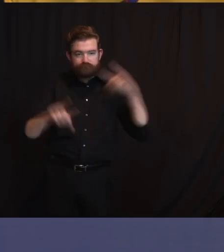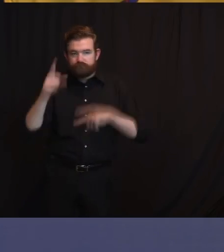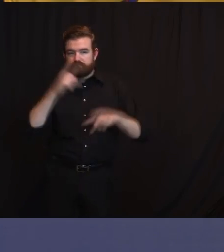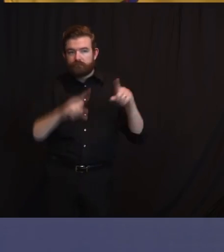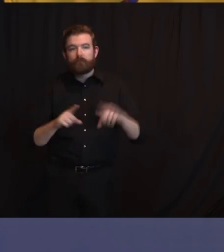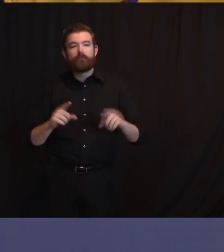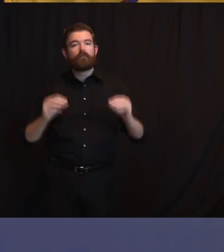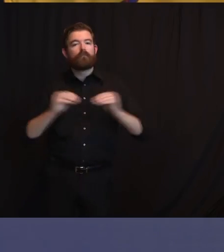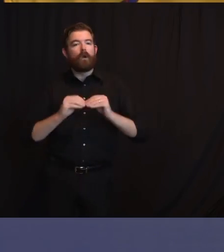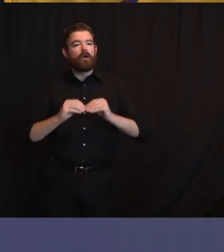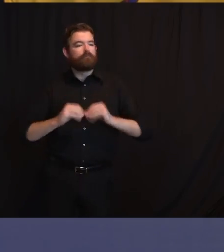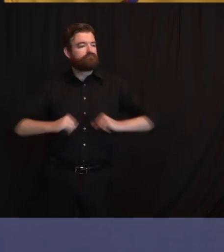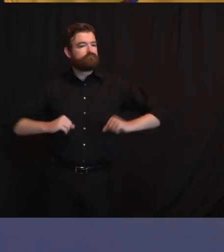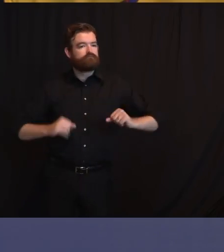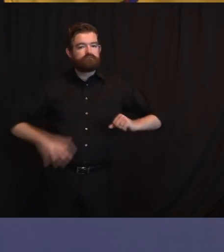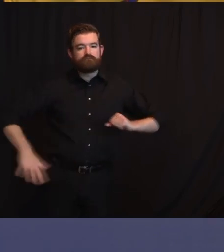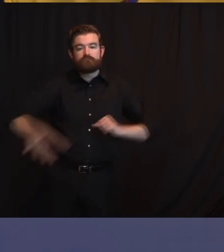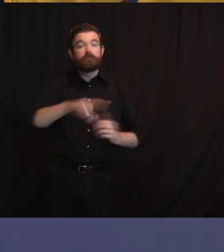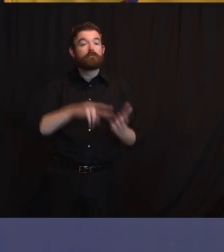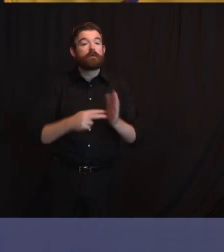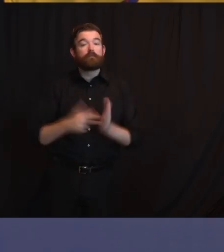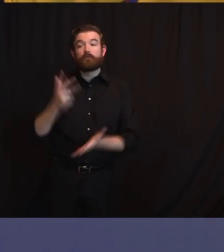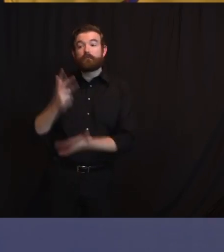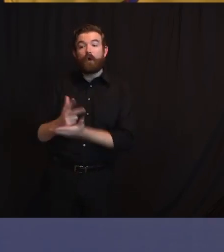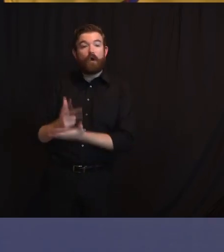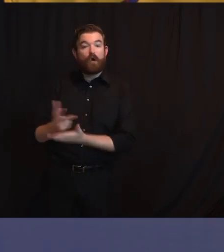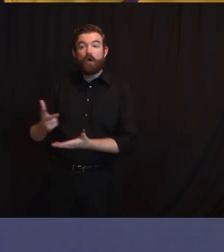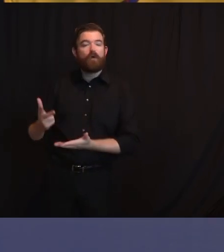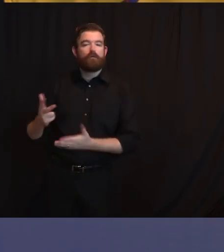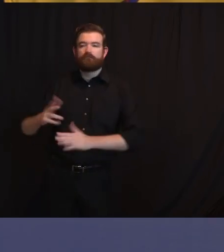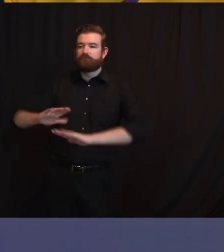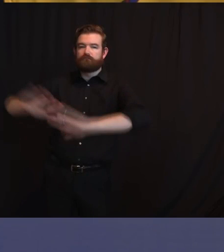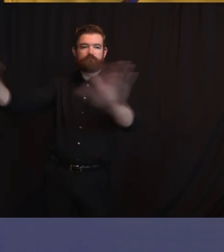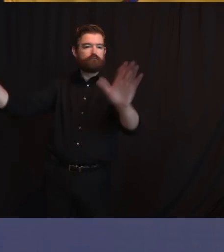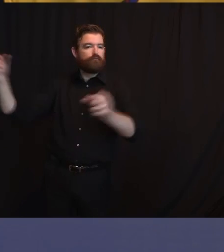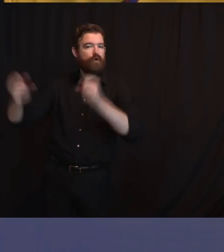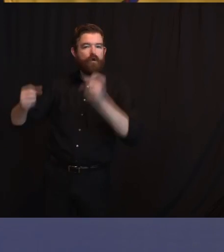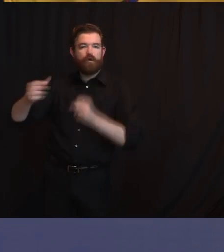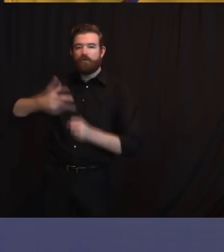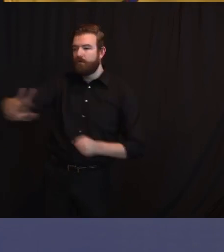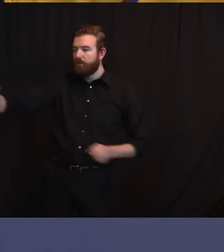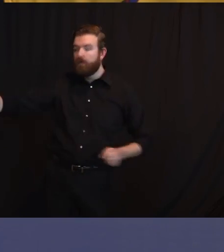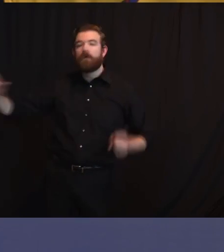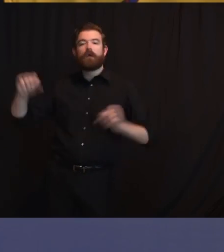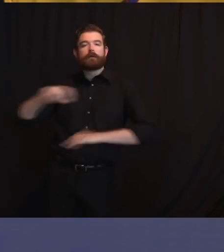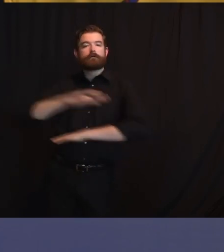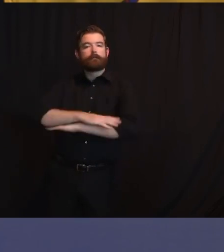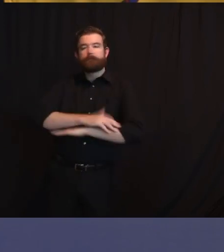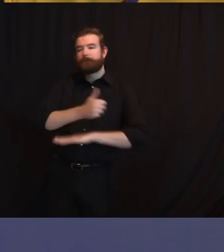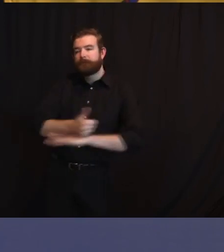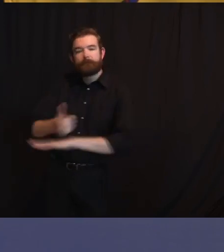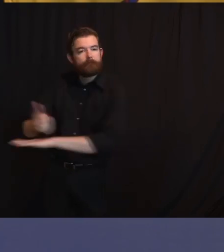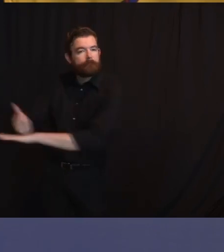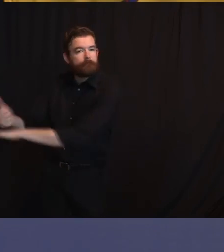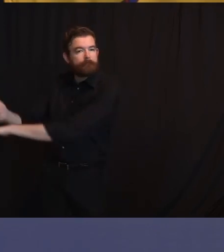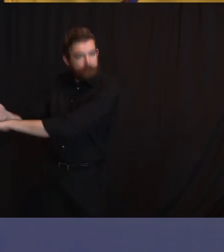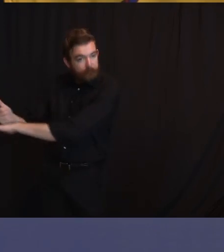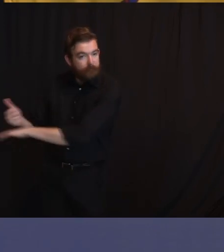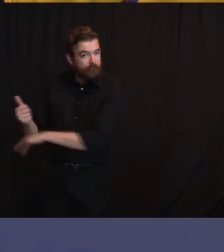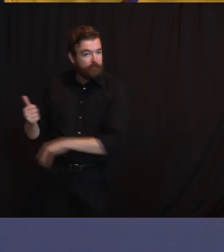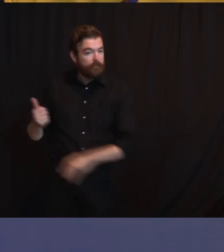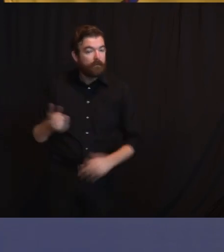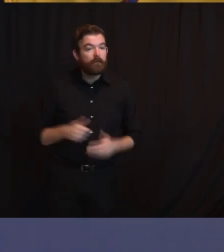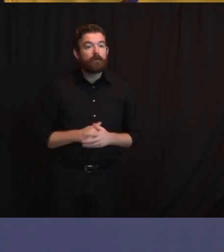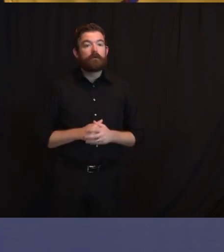it's in parking lots, sidewalks, between buildings. Do it safely, by the way, that's important. But the footprints of outdoor